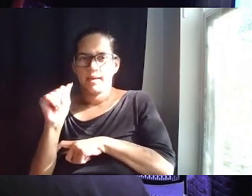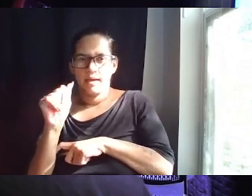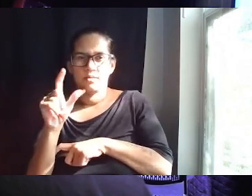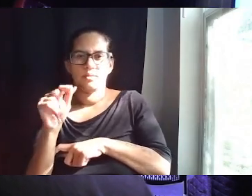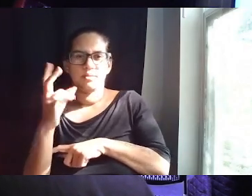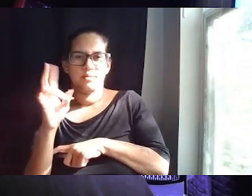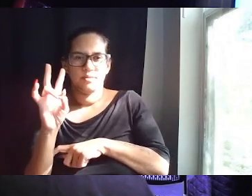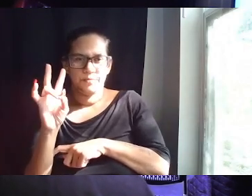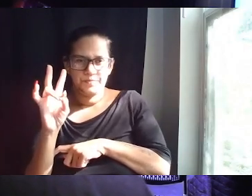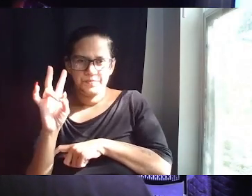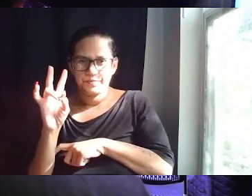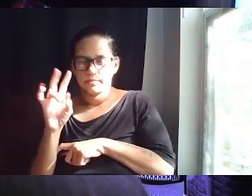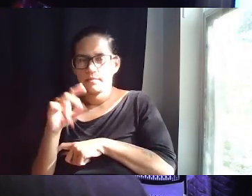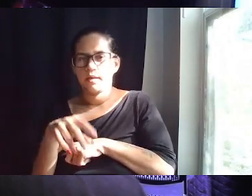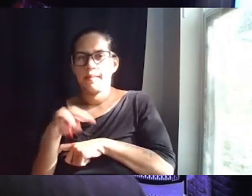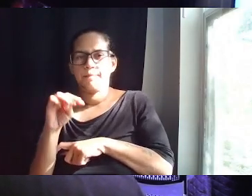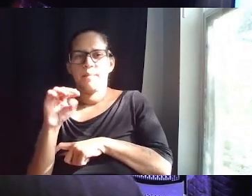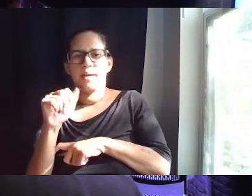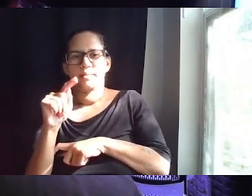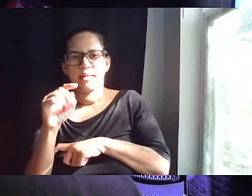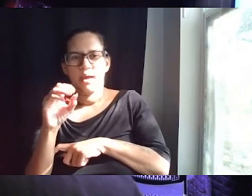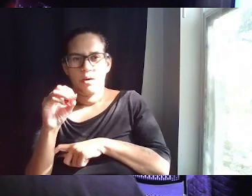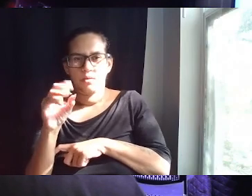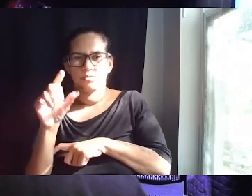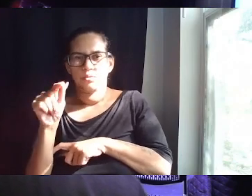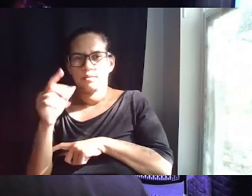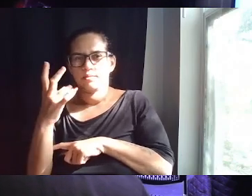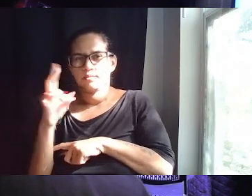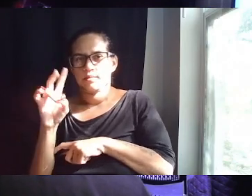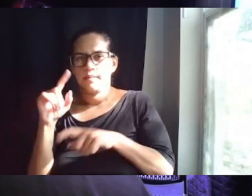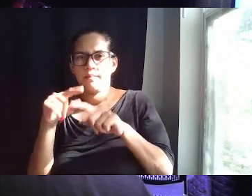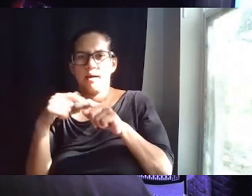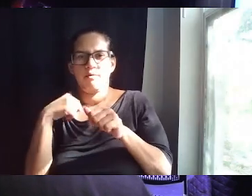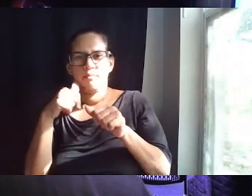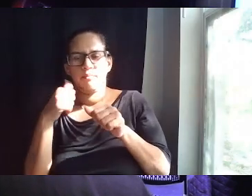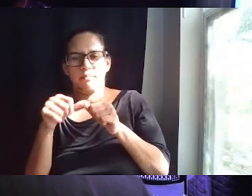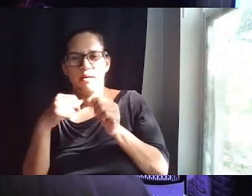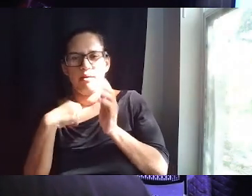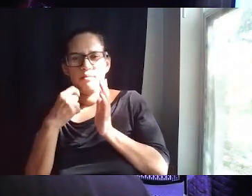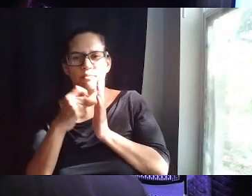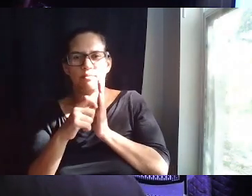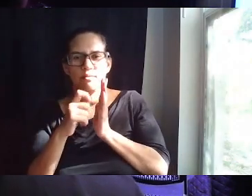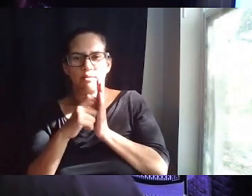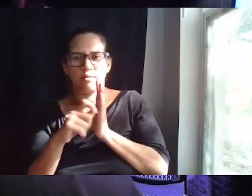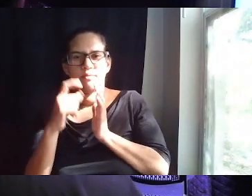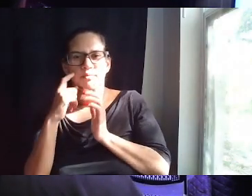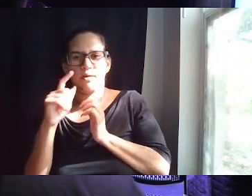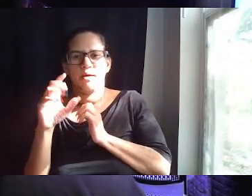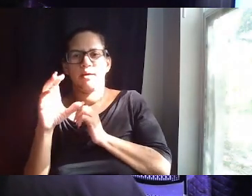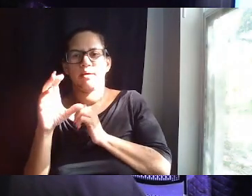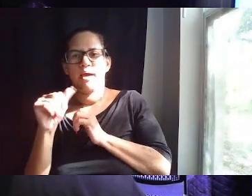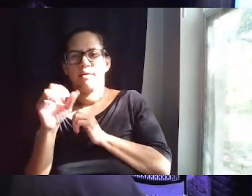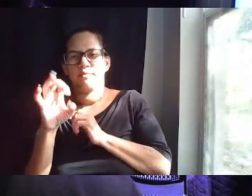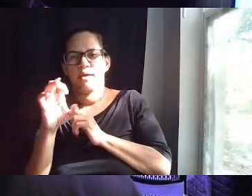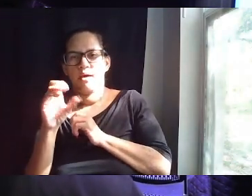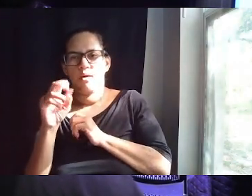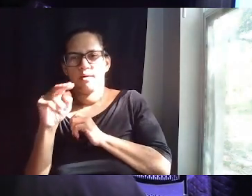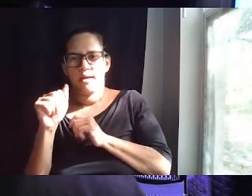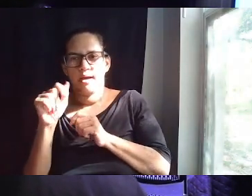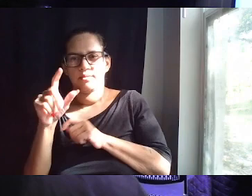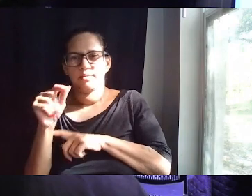2017. Mateo, 2017, but I just remembered I wrote something for Cafe Onda in 2016, so I'm sorry. Alex,